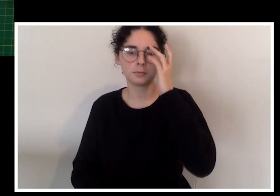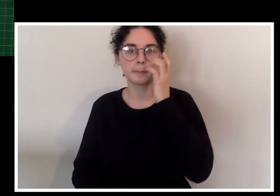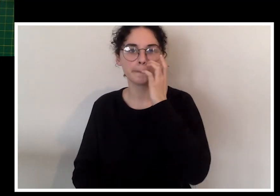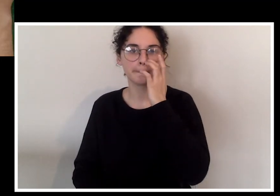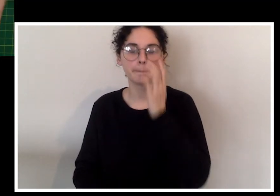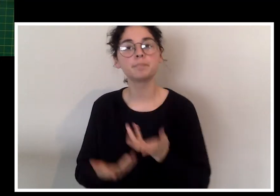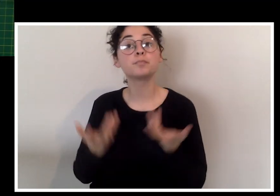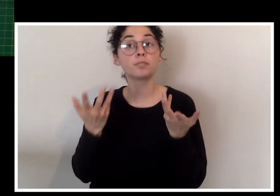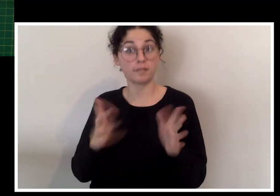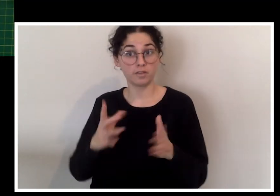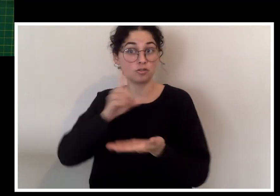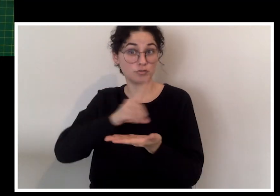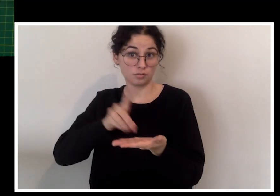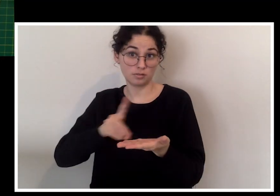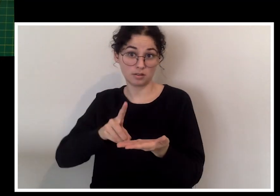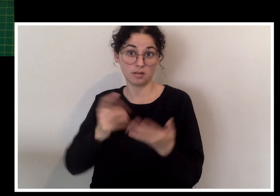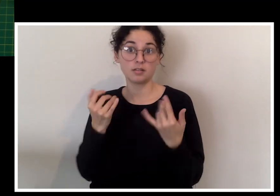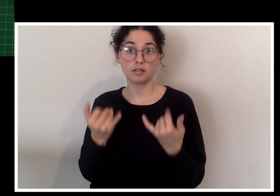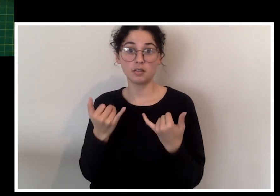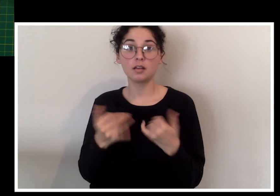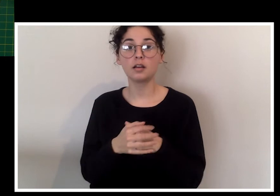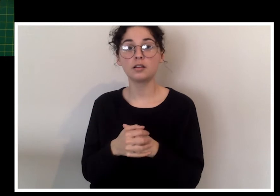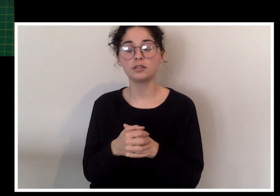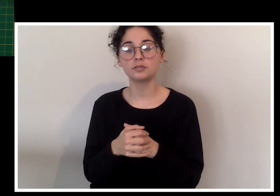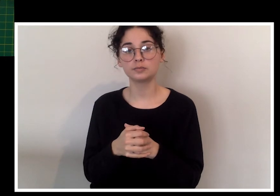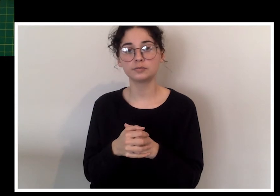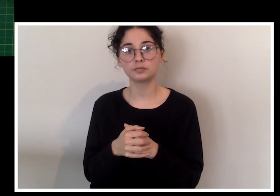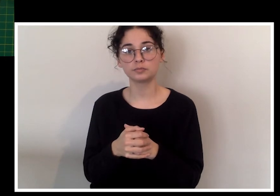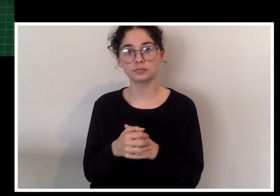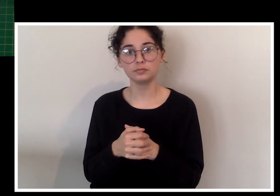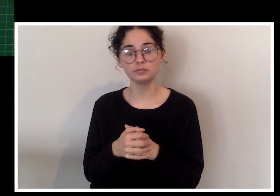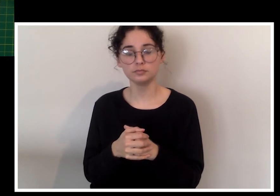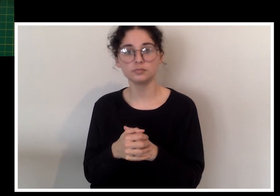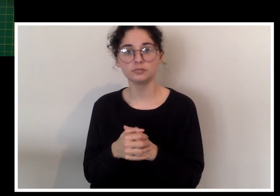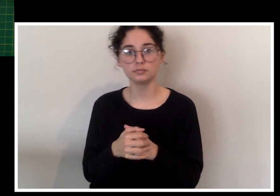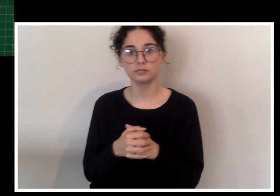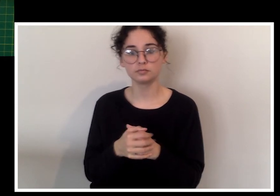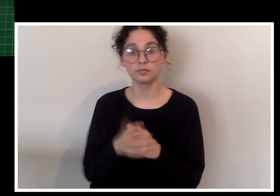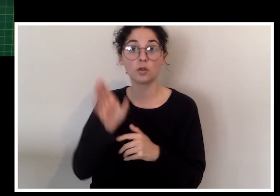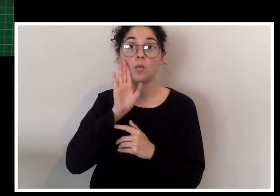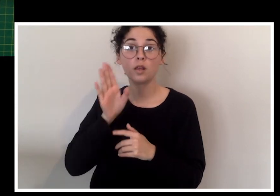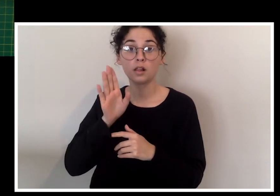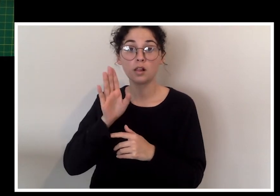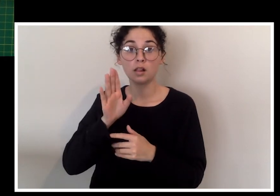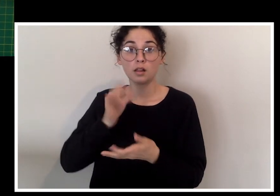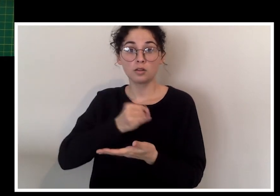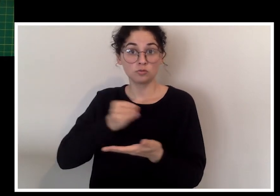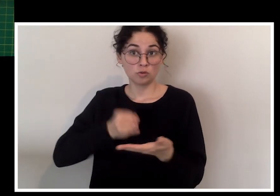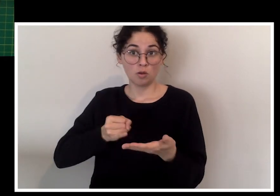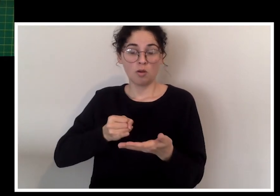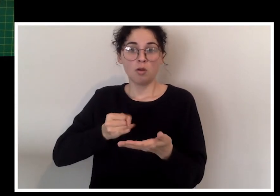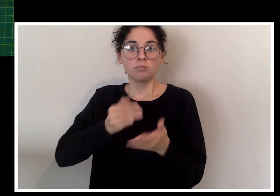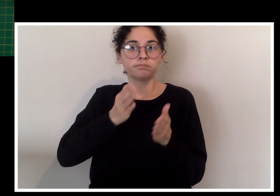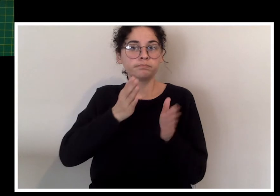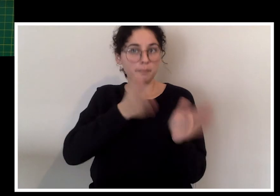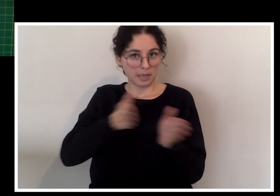Alright, so I have my design laid out. I have my objects traced. We're going to be drawing patterns